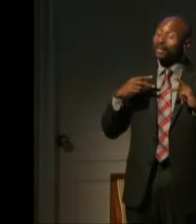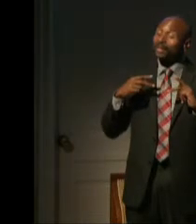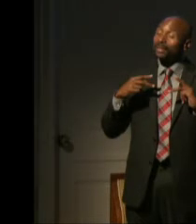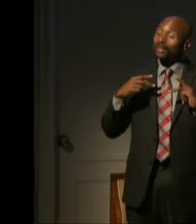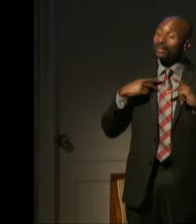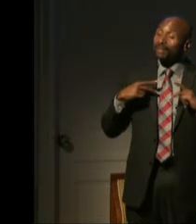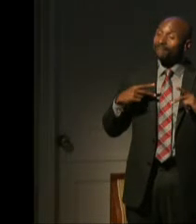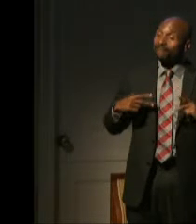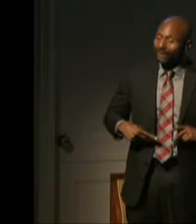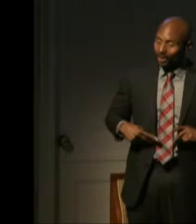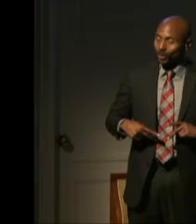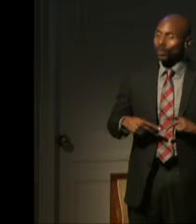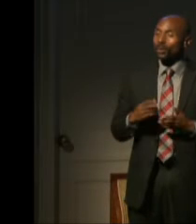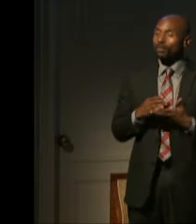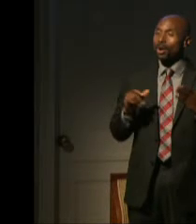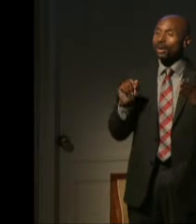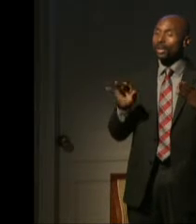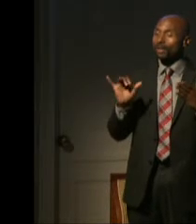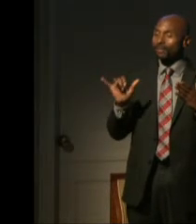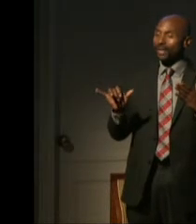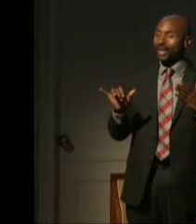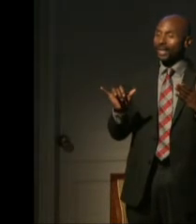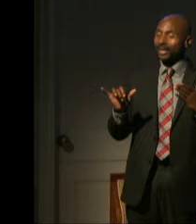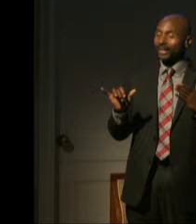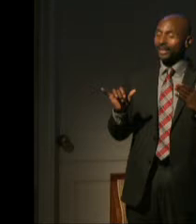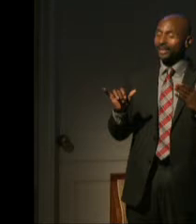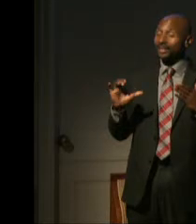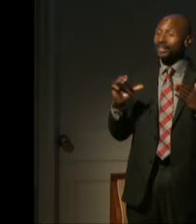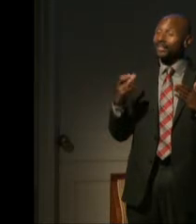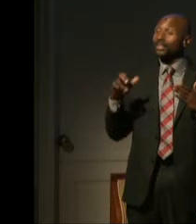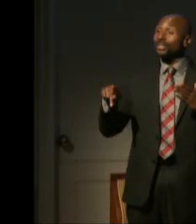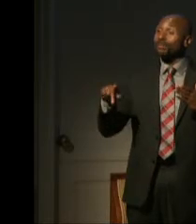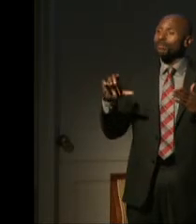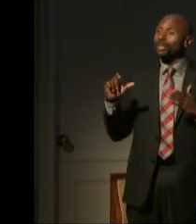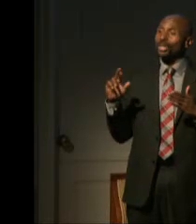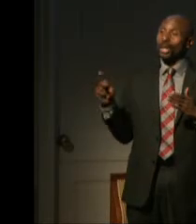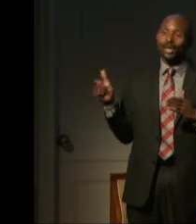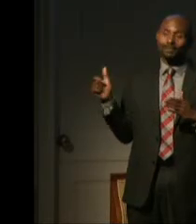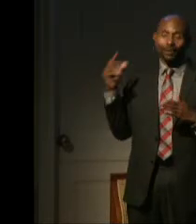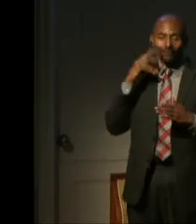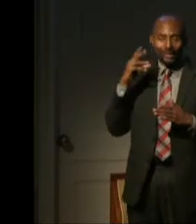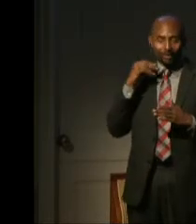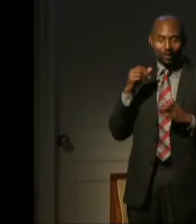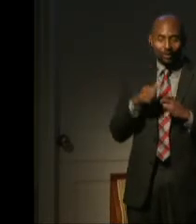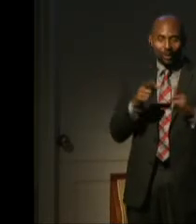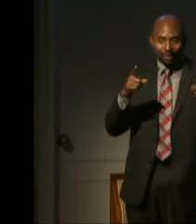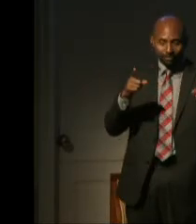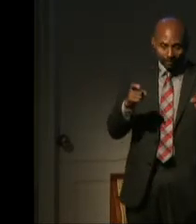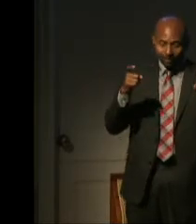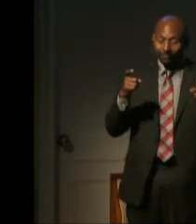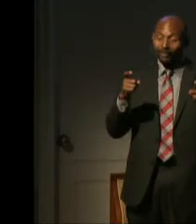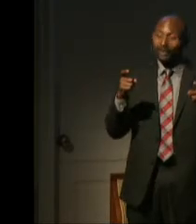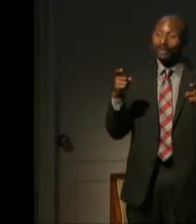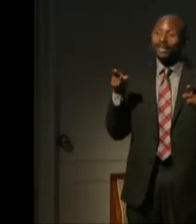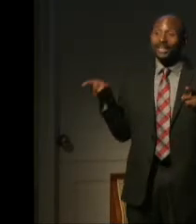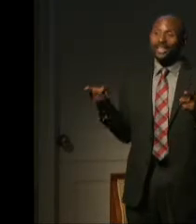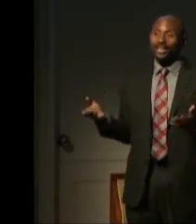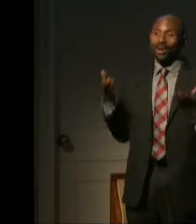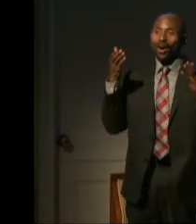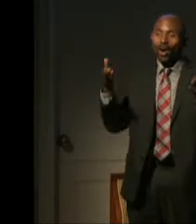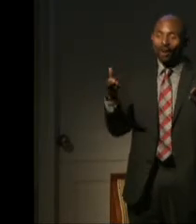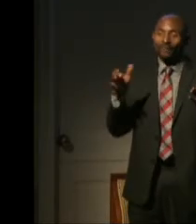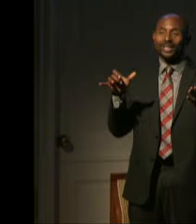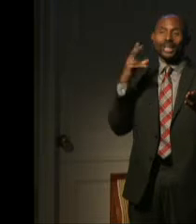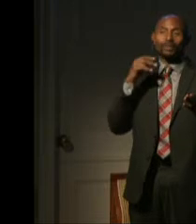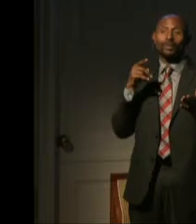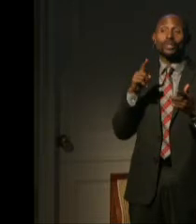part of that Chip Clark experience that is offered up.